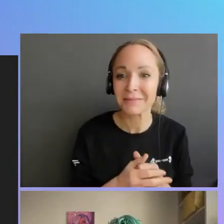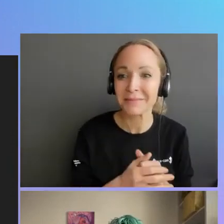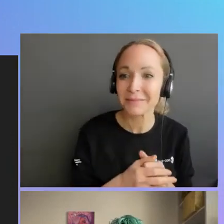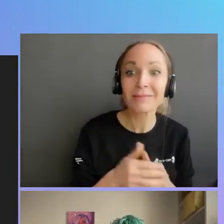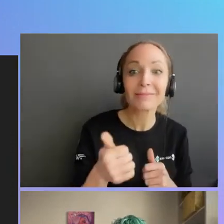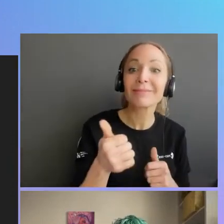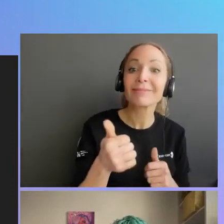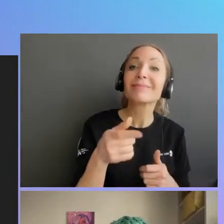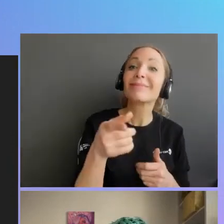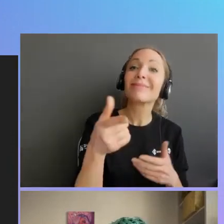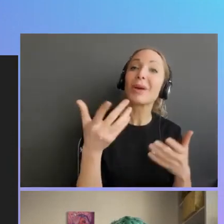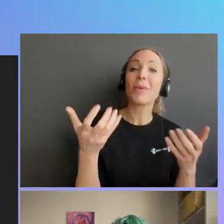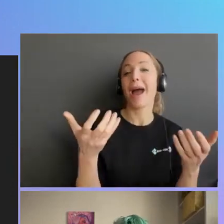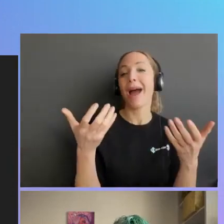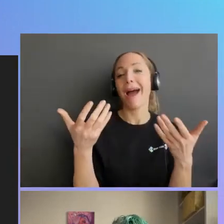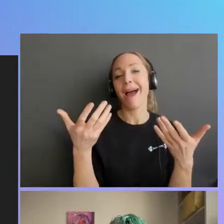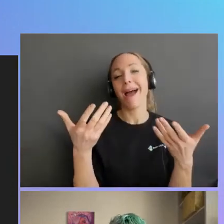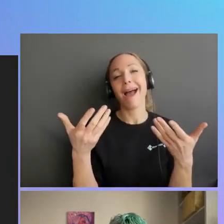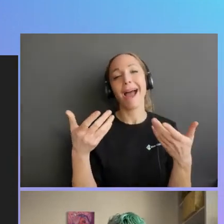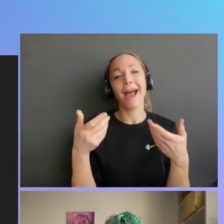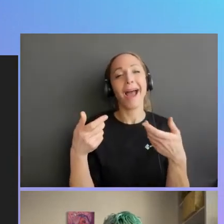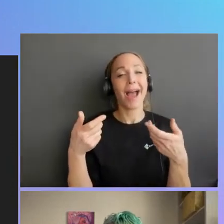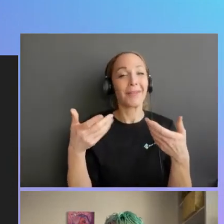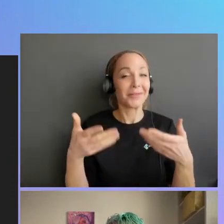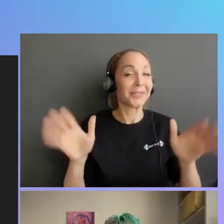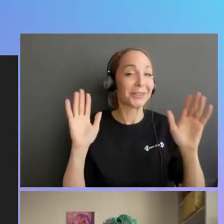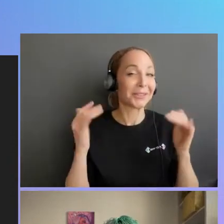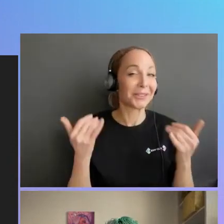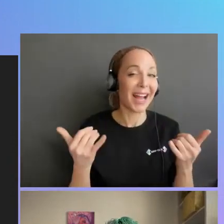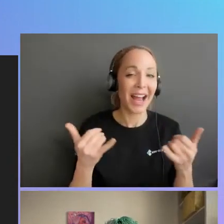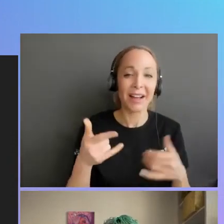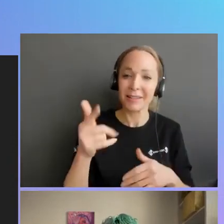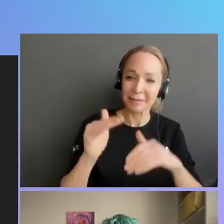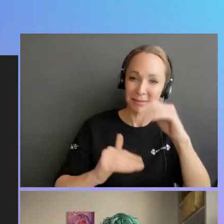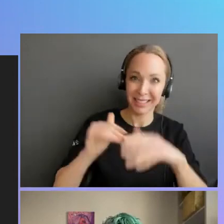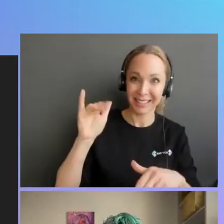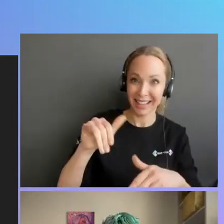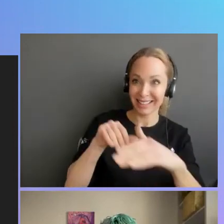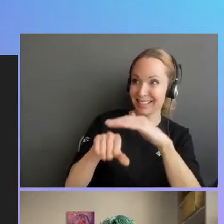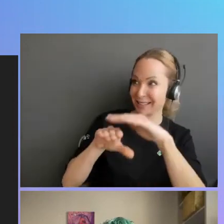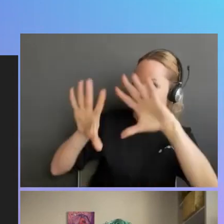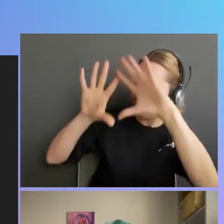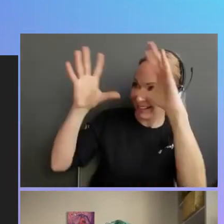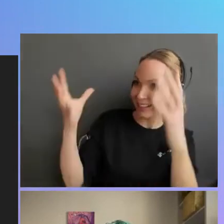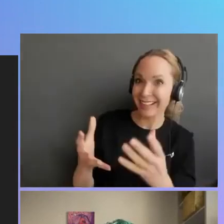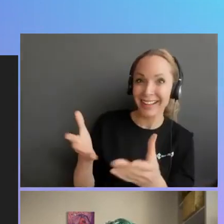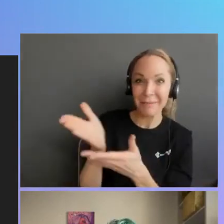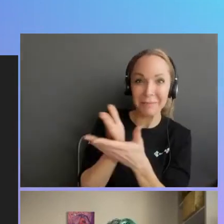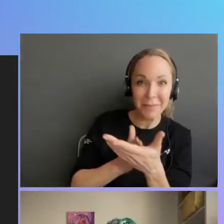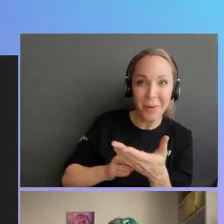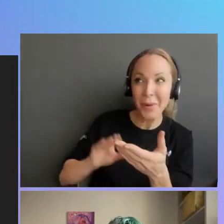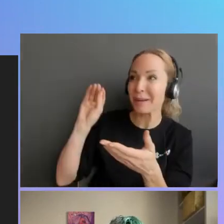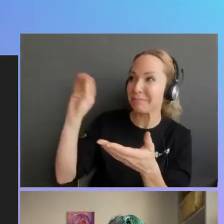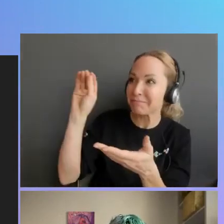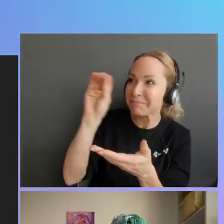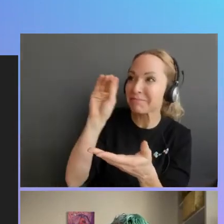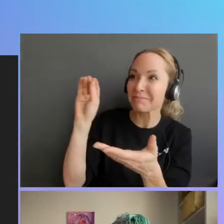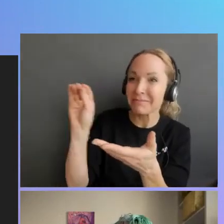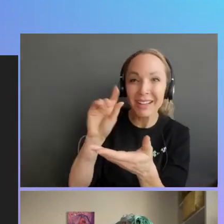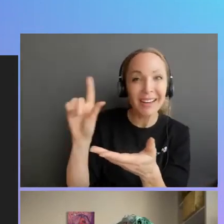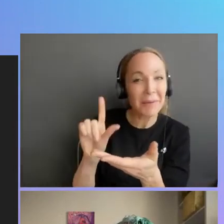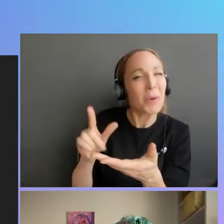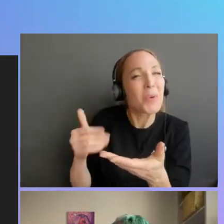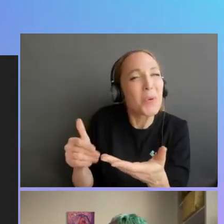All right, so to conclude, building an accessible component library is hard. And that's why I said it's a really big